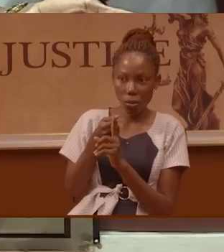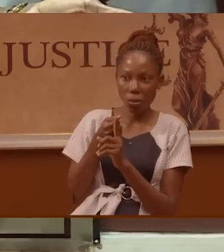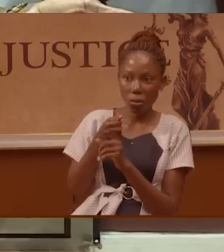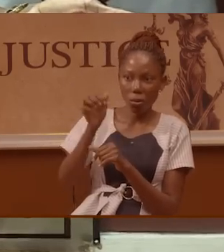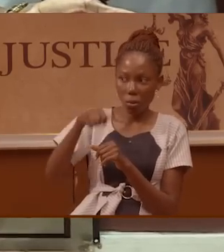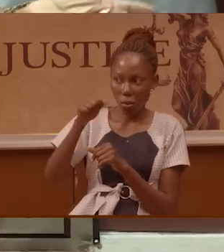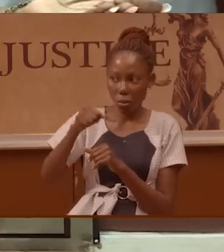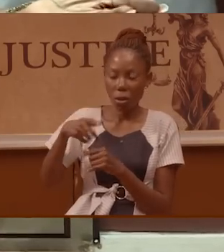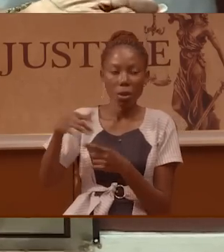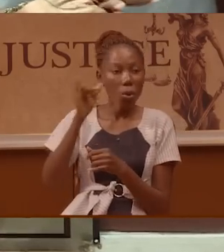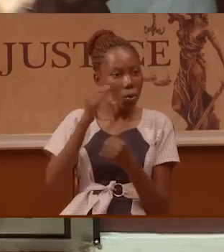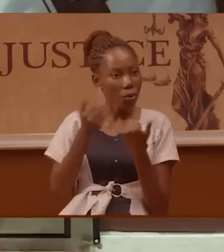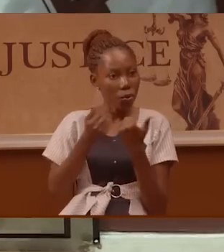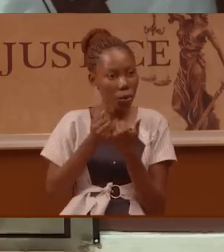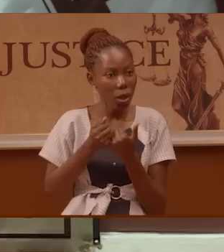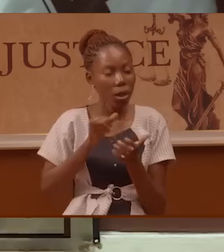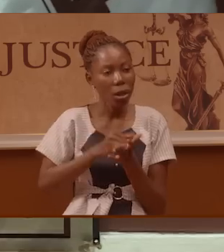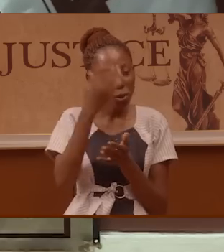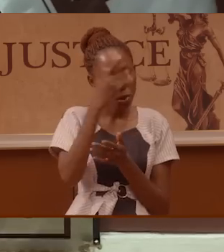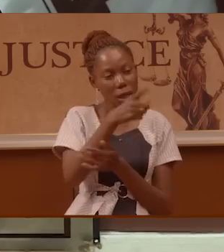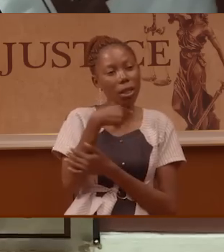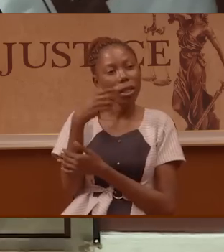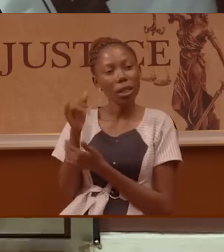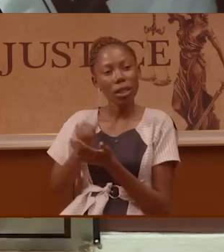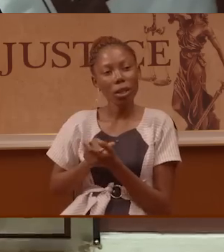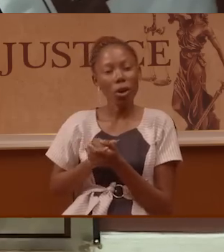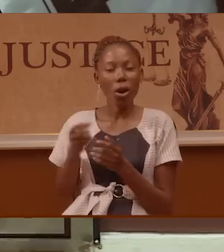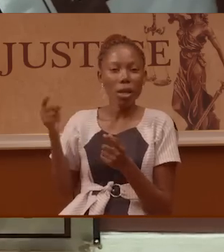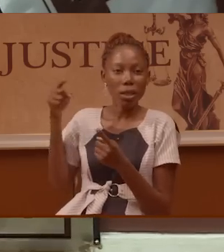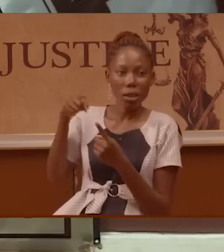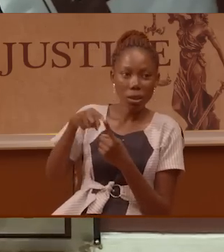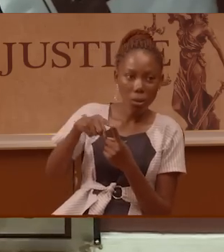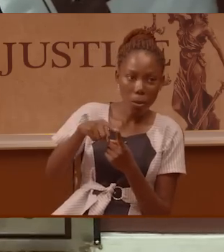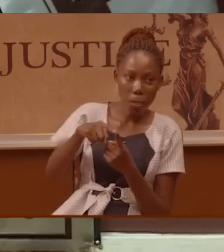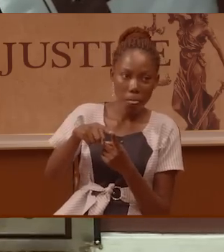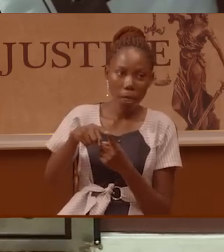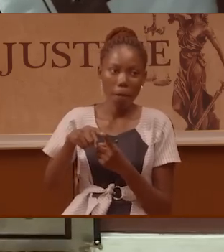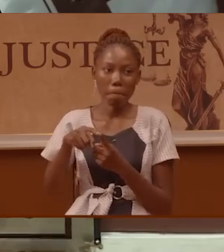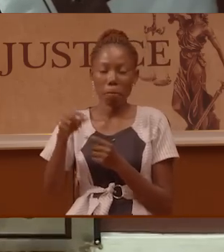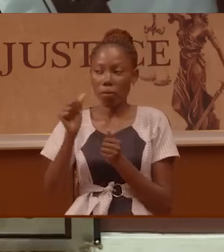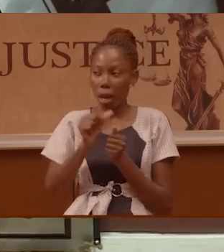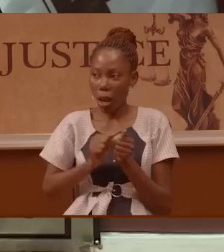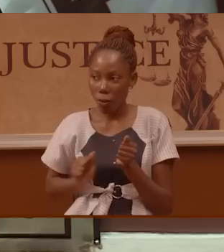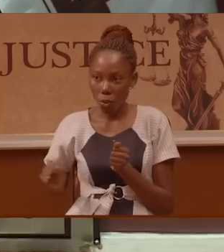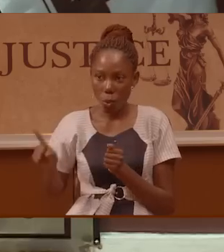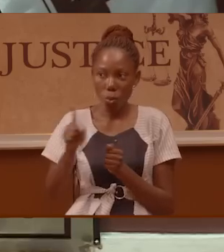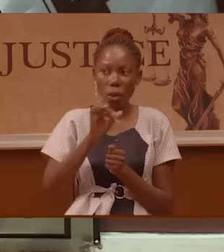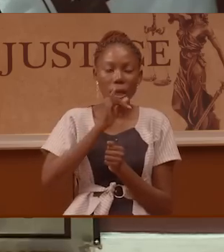that not so? Yes. That's why I said, until I have